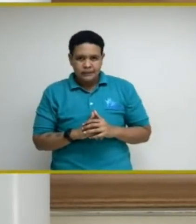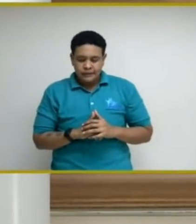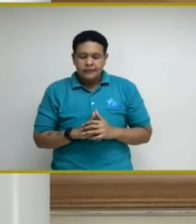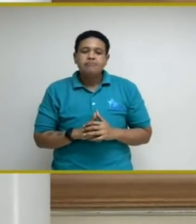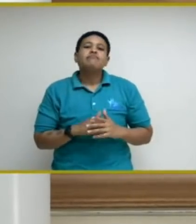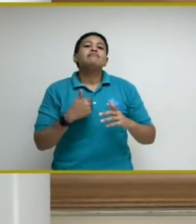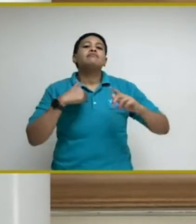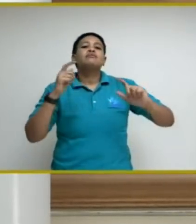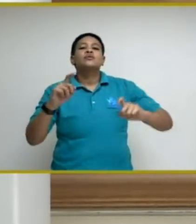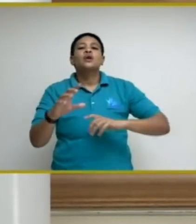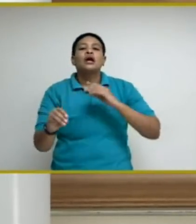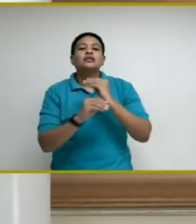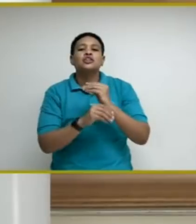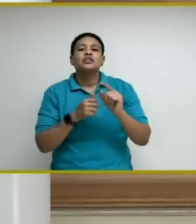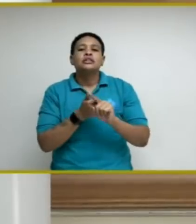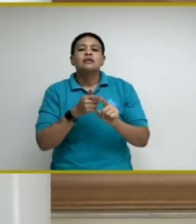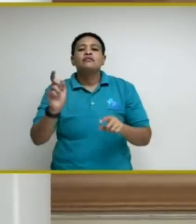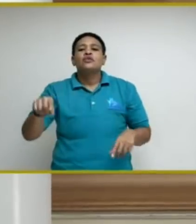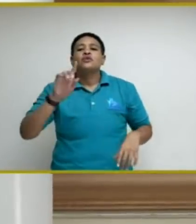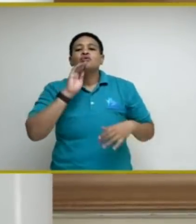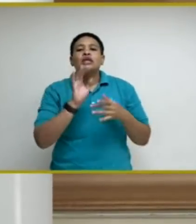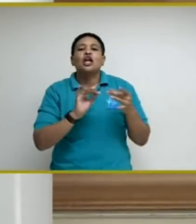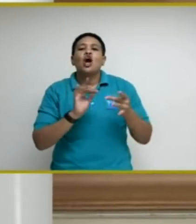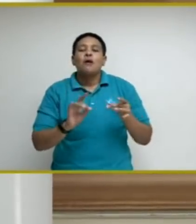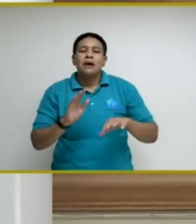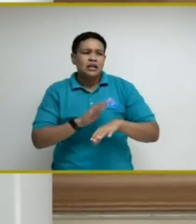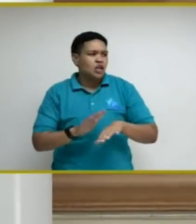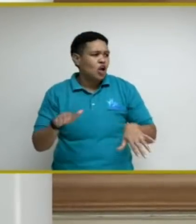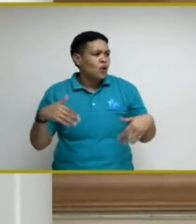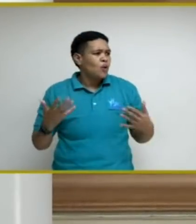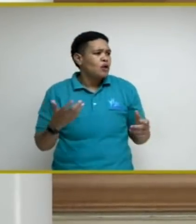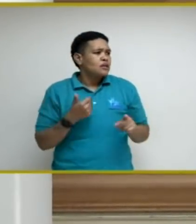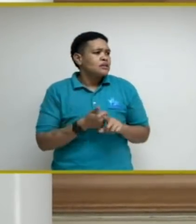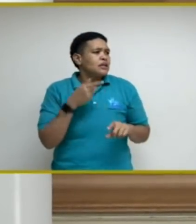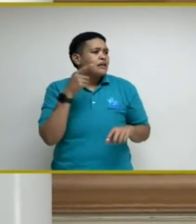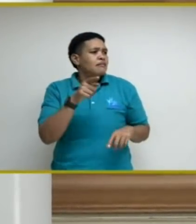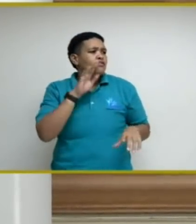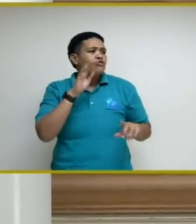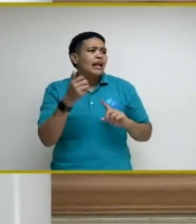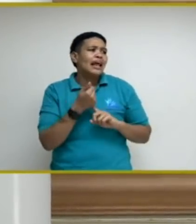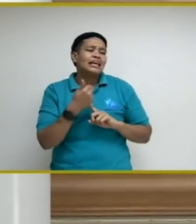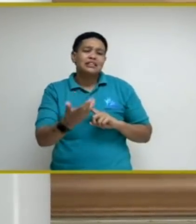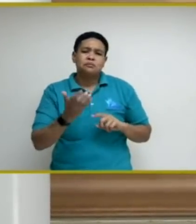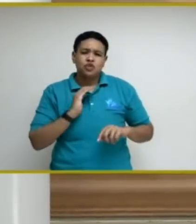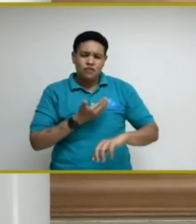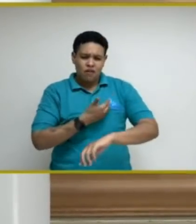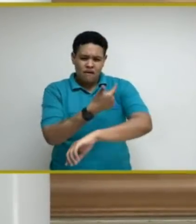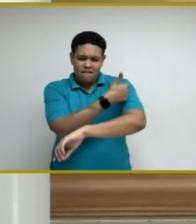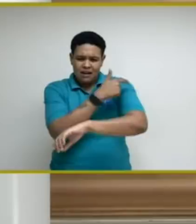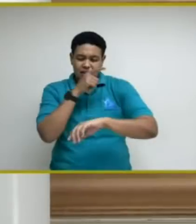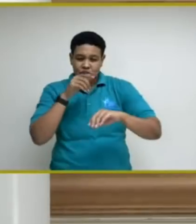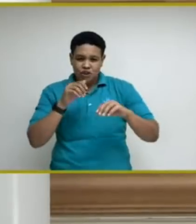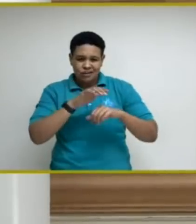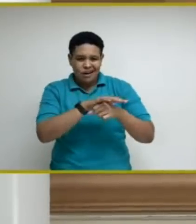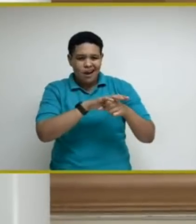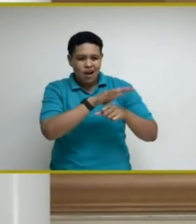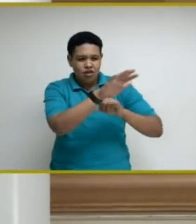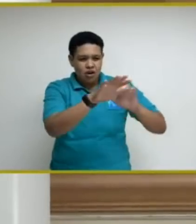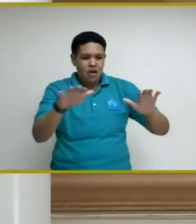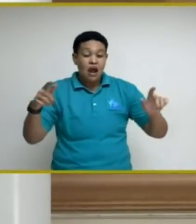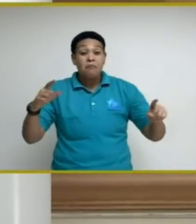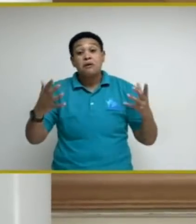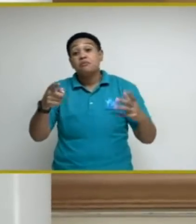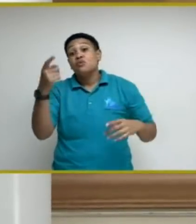I should also just comment on the expansion of our vaccination outlets. Now, you may